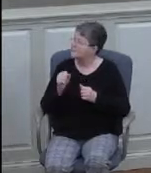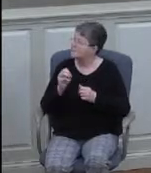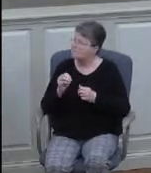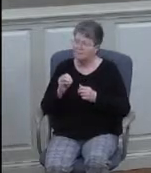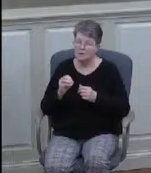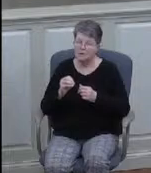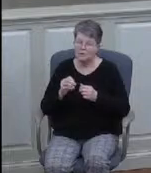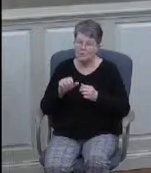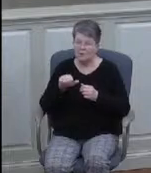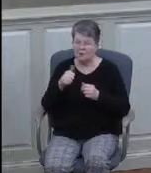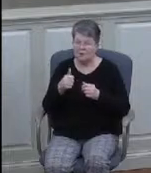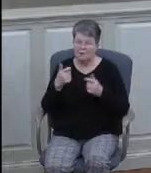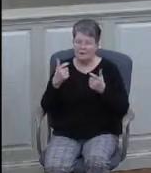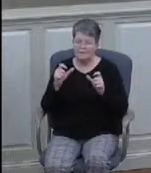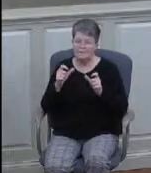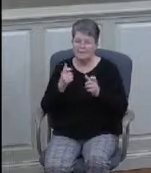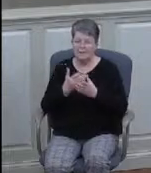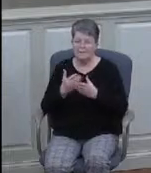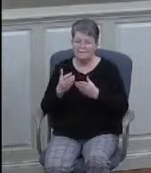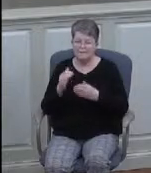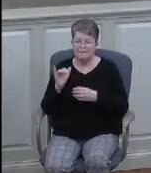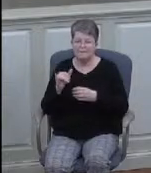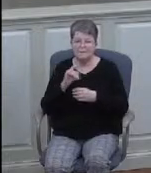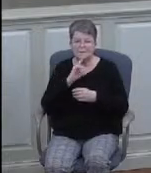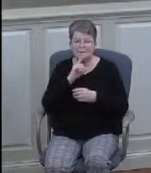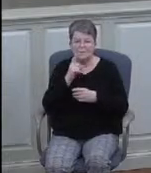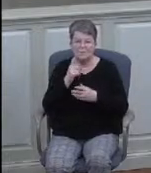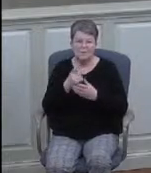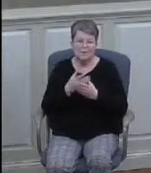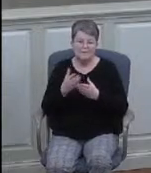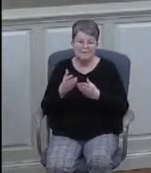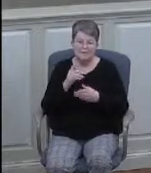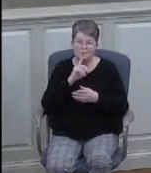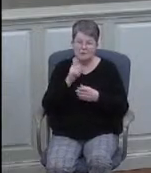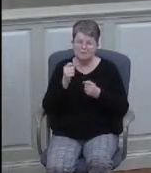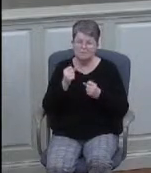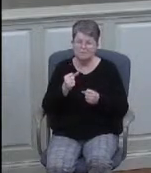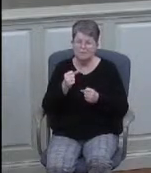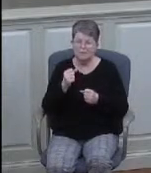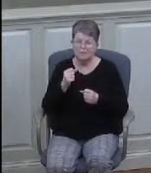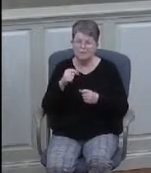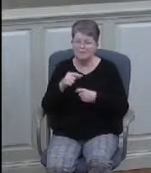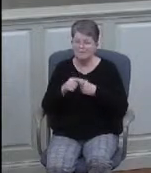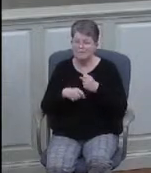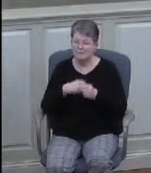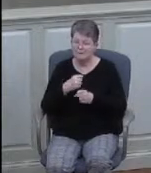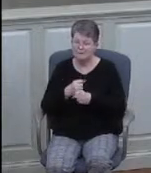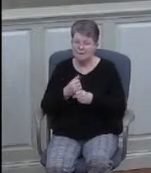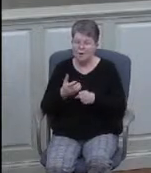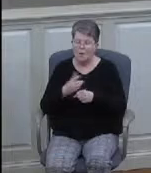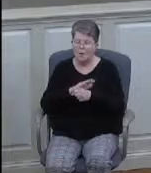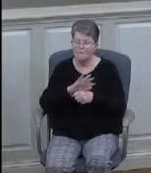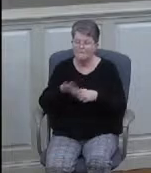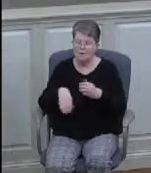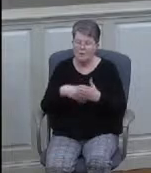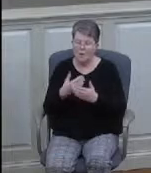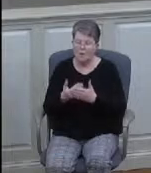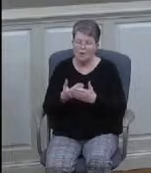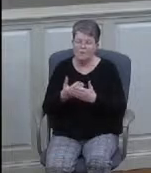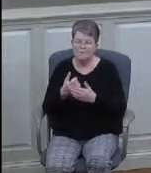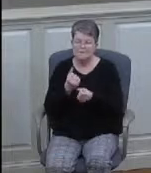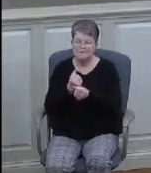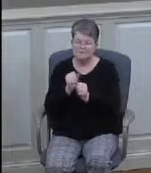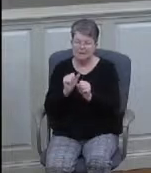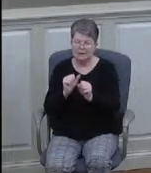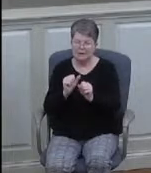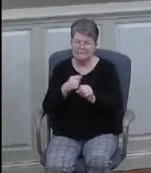you know, another big thing for us, and this was actually one of the things I think was really strong for us this year, was our overall safety. You know,